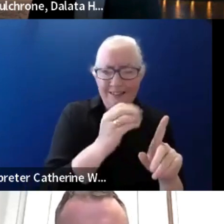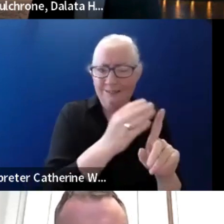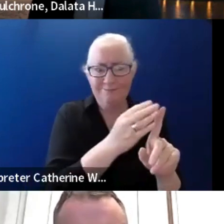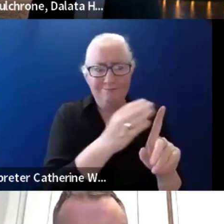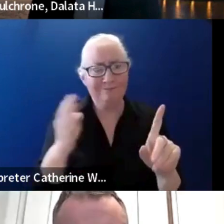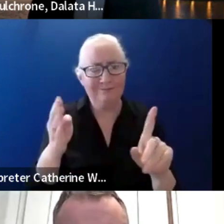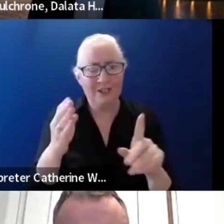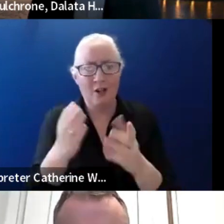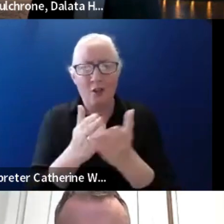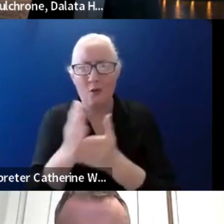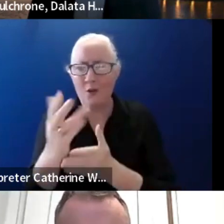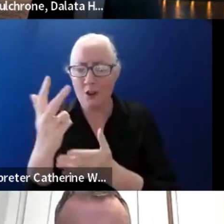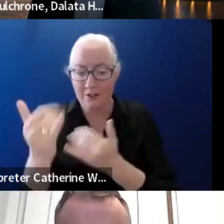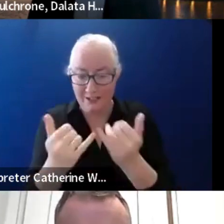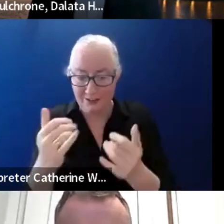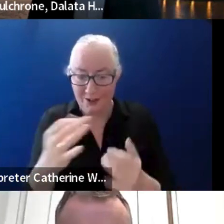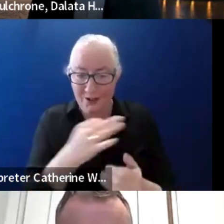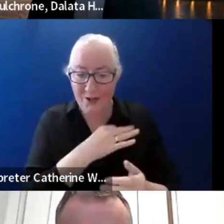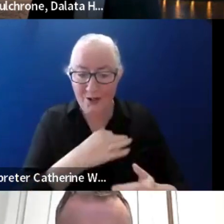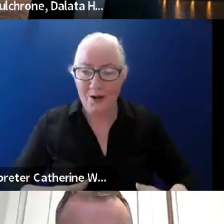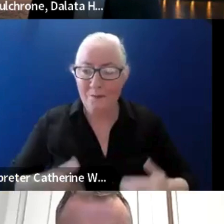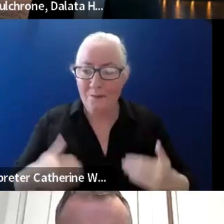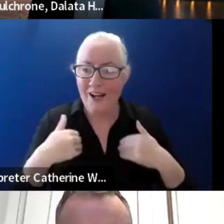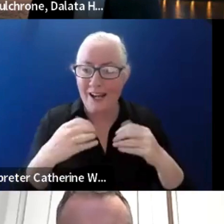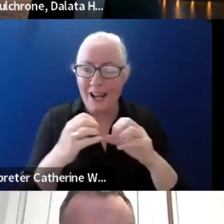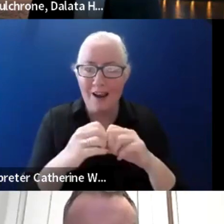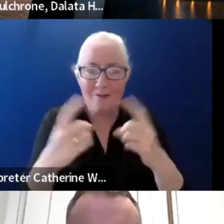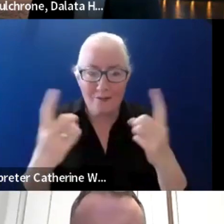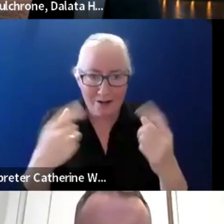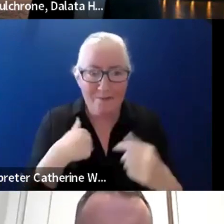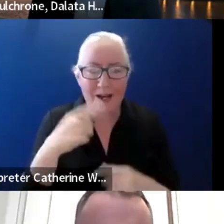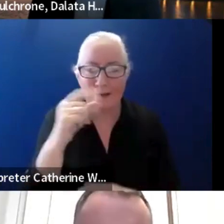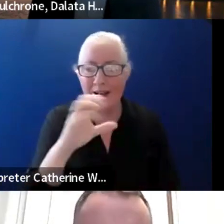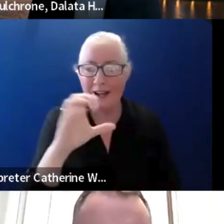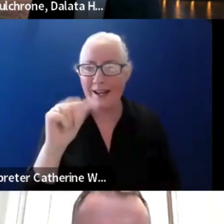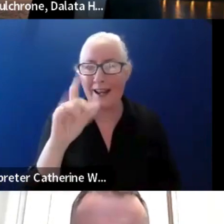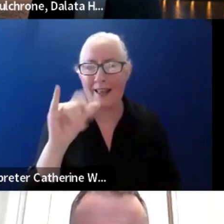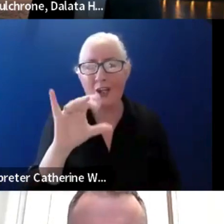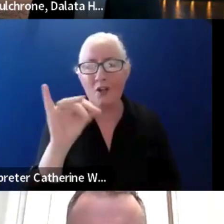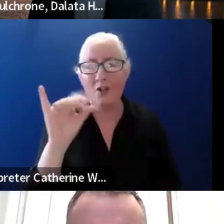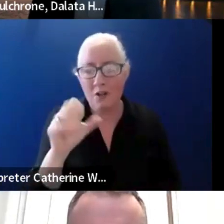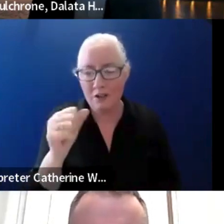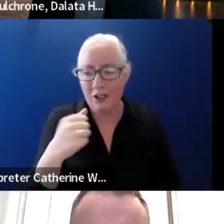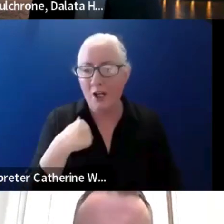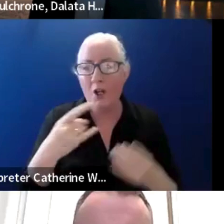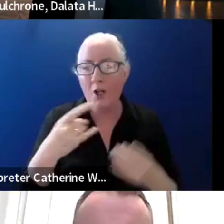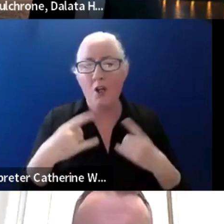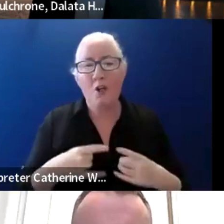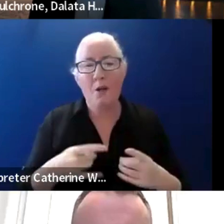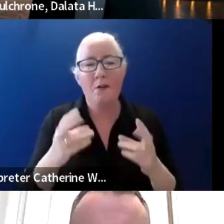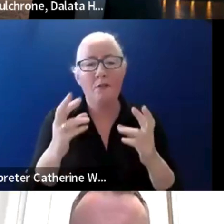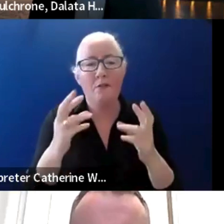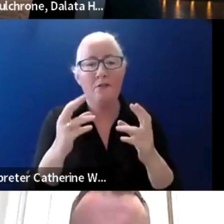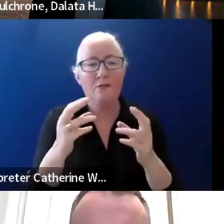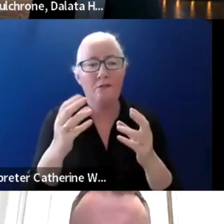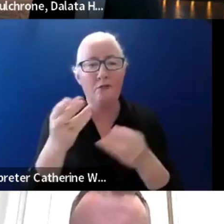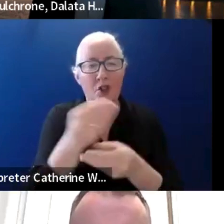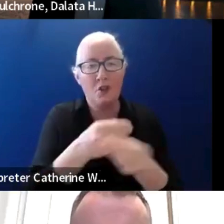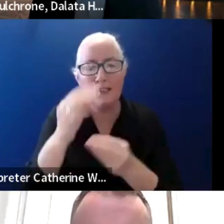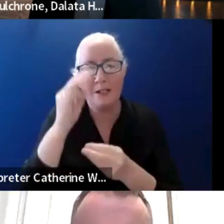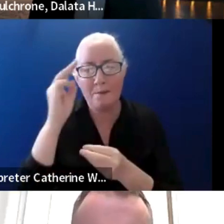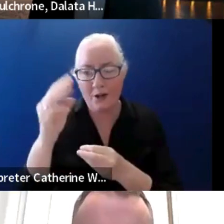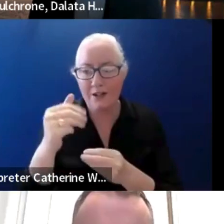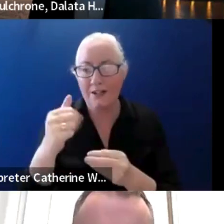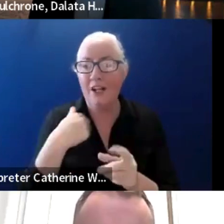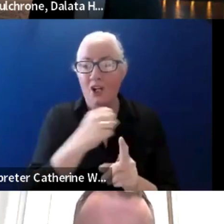years. Good morning, everybody. My name is Cathy Jones, and I'm the Human Resources Officer with Amaze Ireland. My